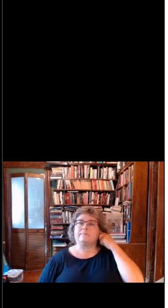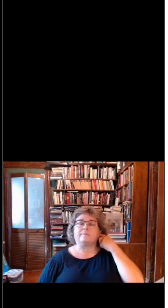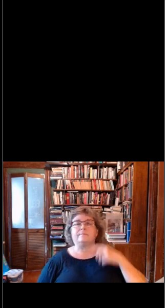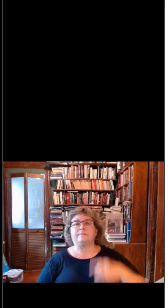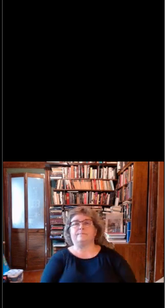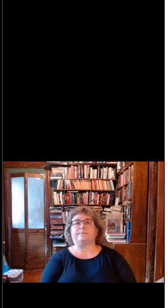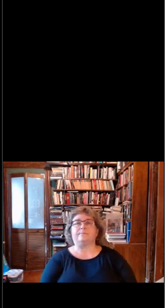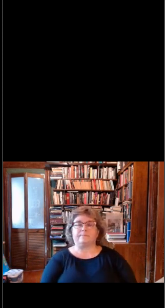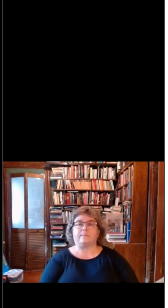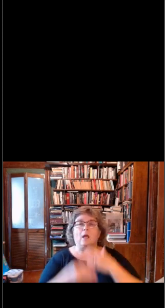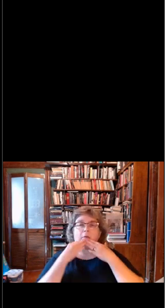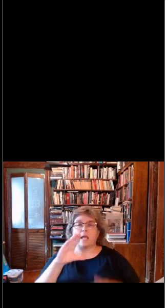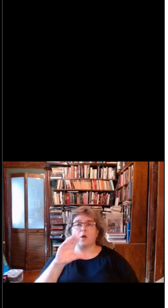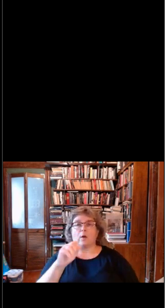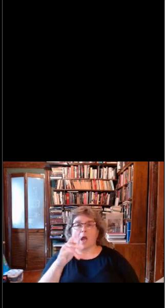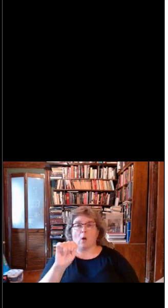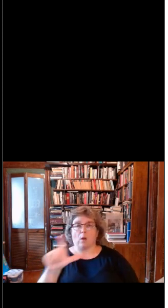Thank you, Carol.